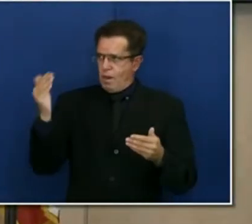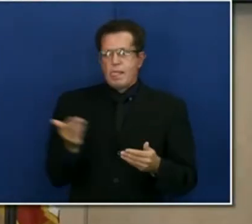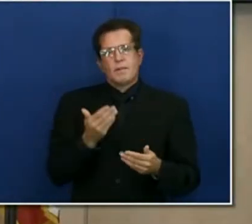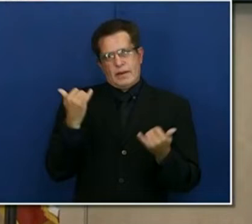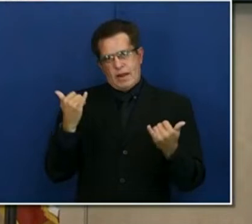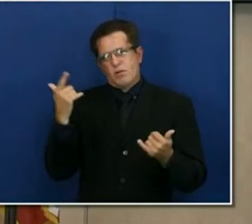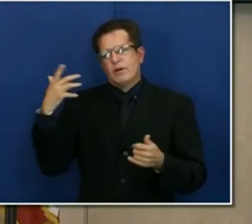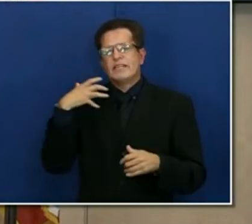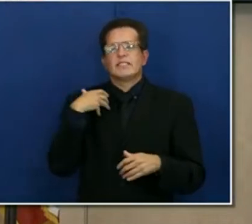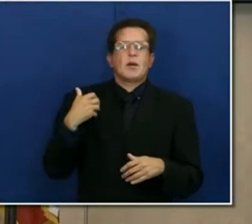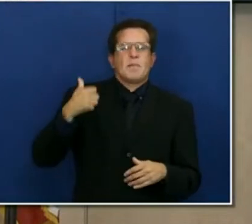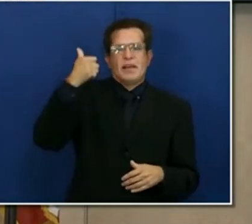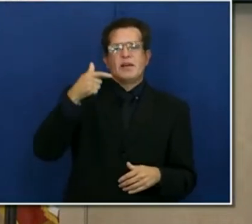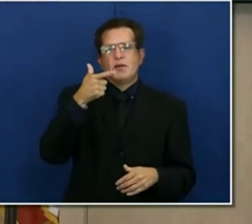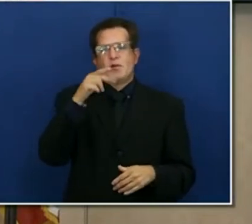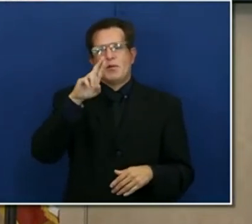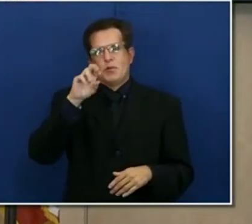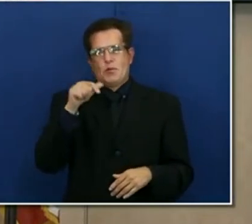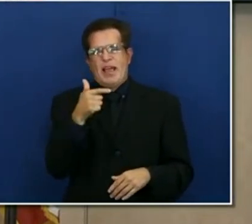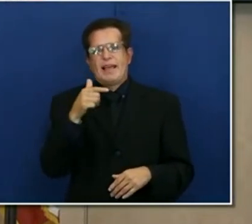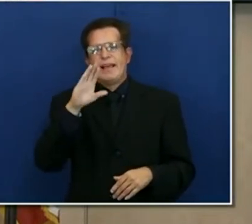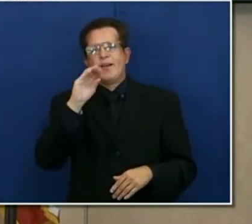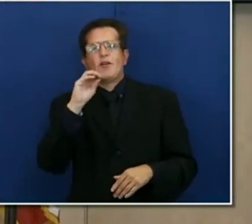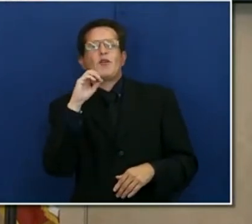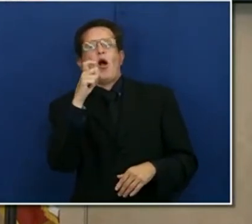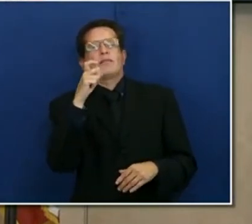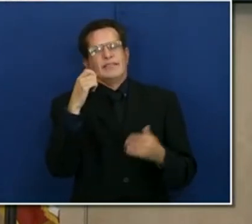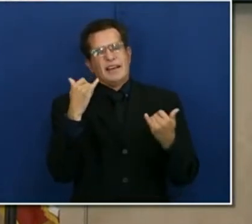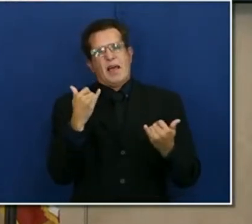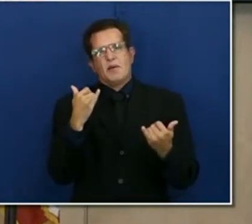podium Chairman Greg Cox. Thank you.